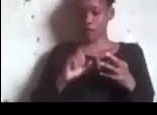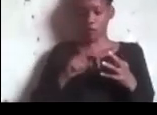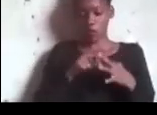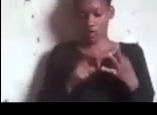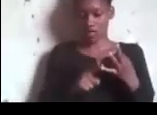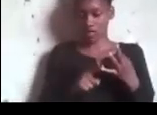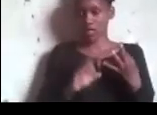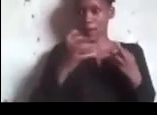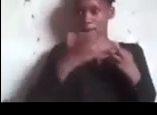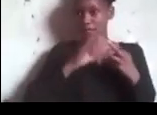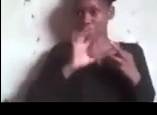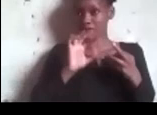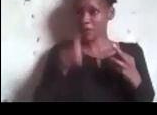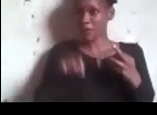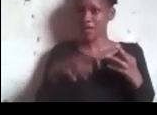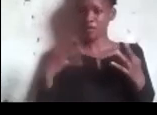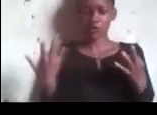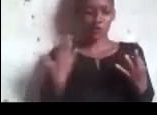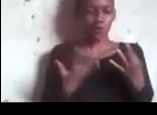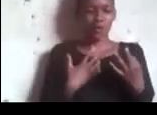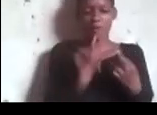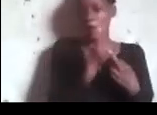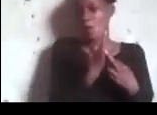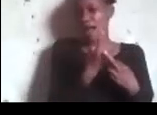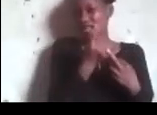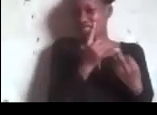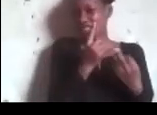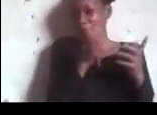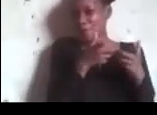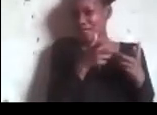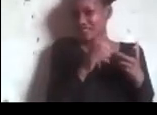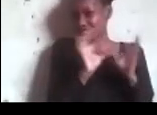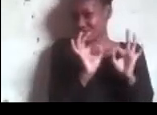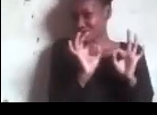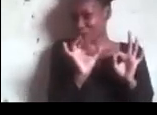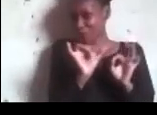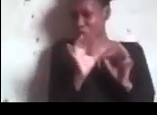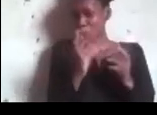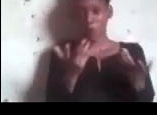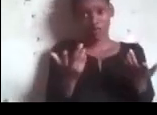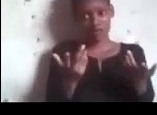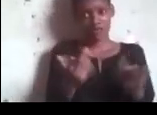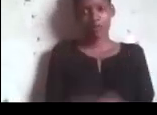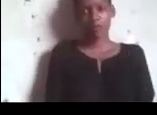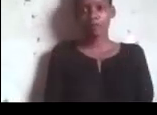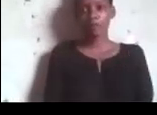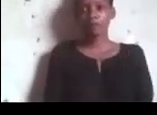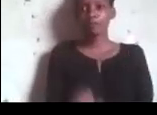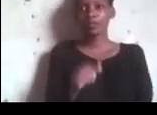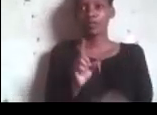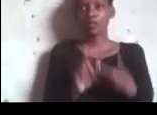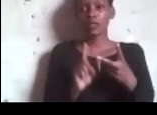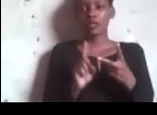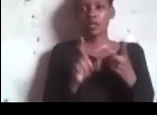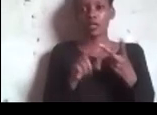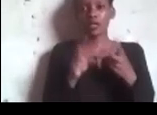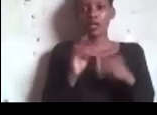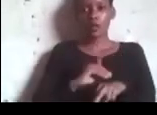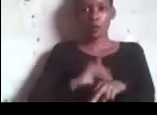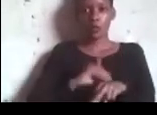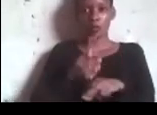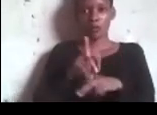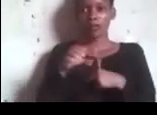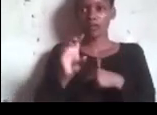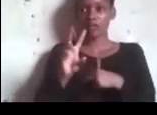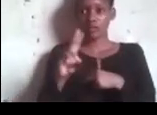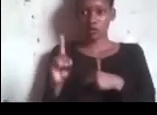one will be enough. Another problem with the, Section 21 is that it is about a relationship